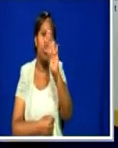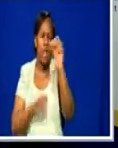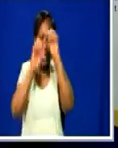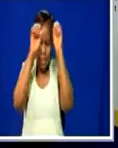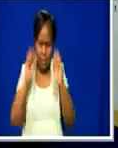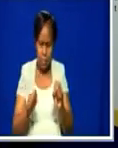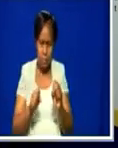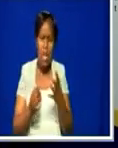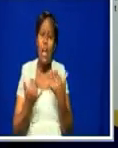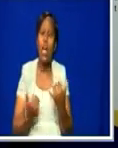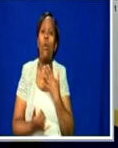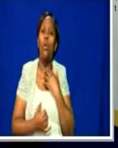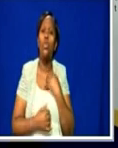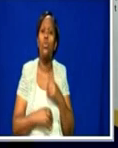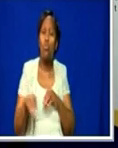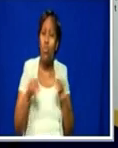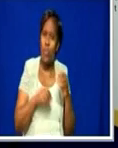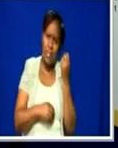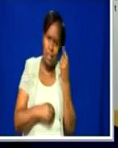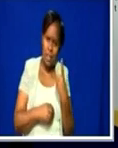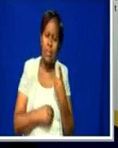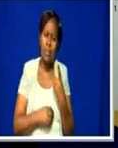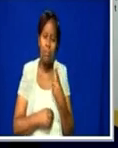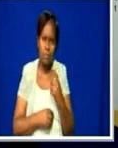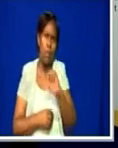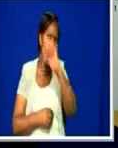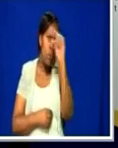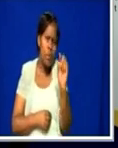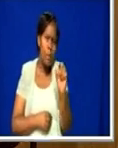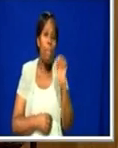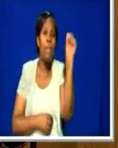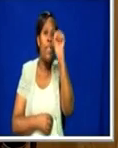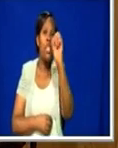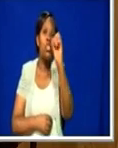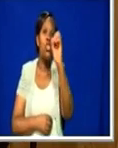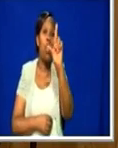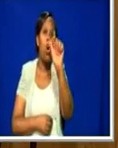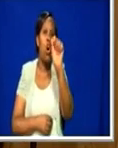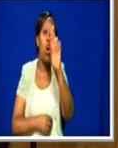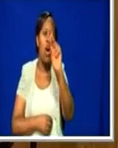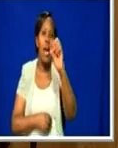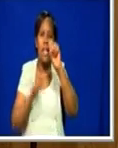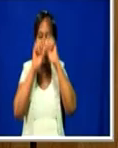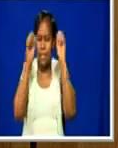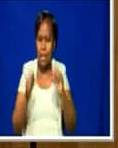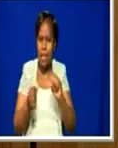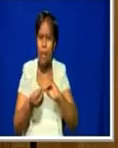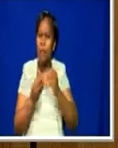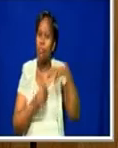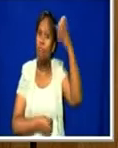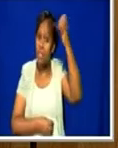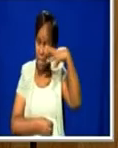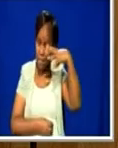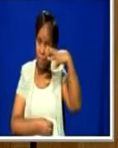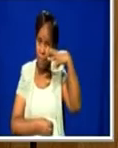system? I want now you take me to the moon now. To Now, the moons and yes. The solar system Yes. refers to the sun, Oh,